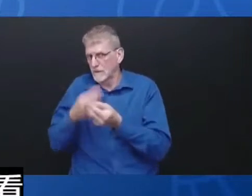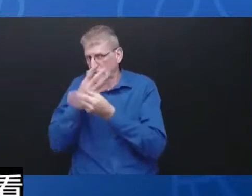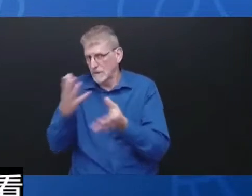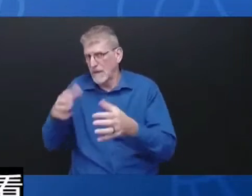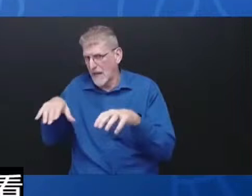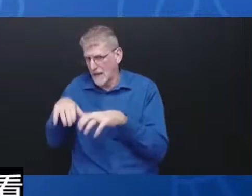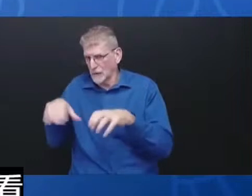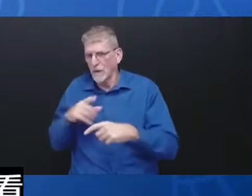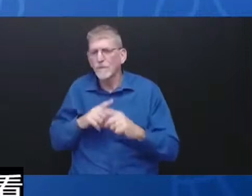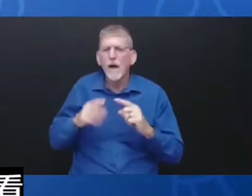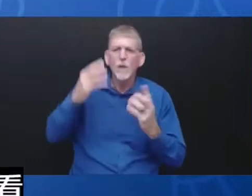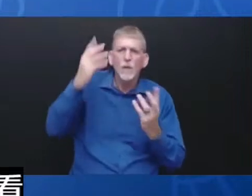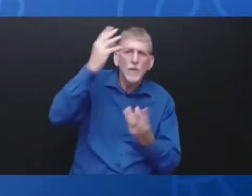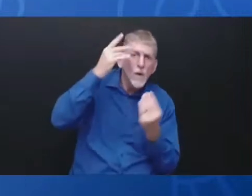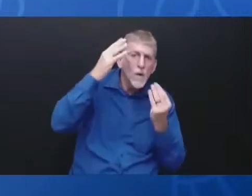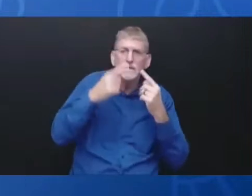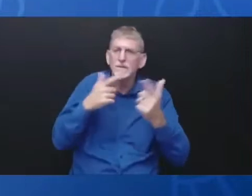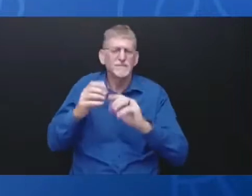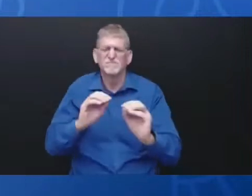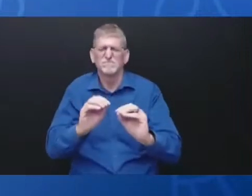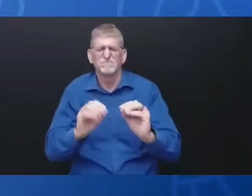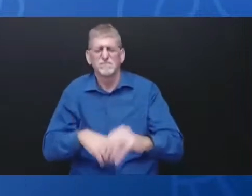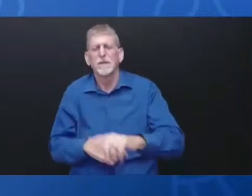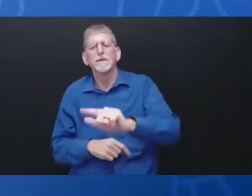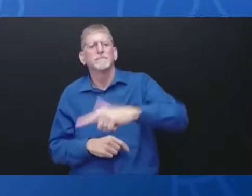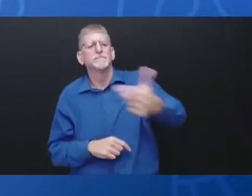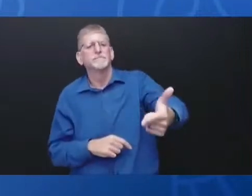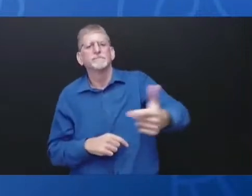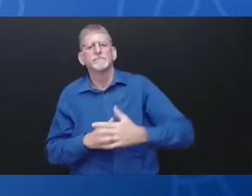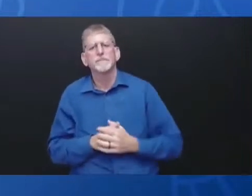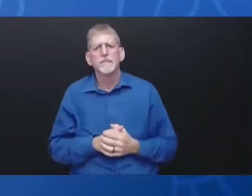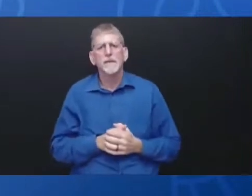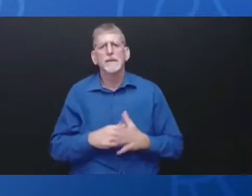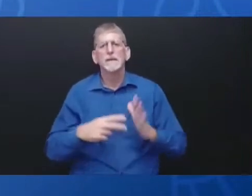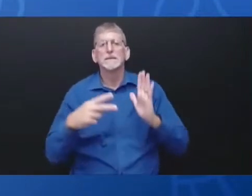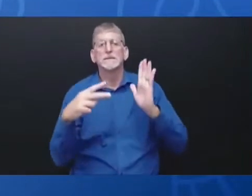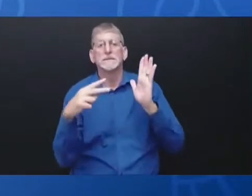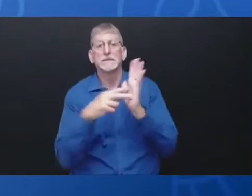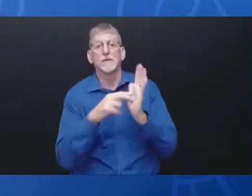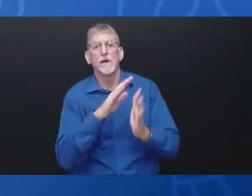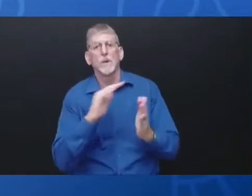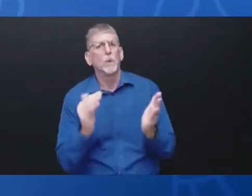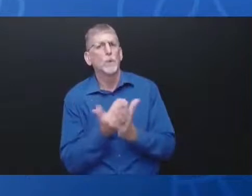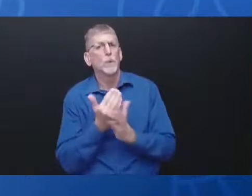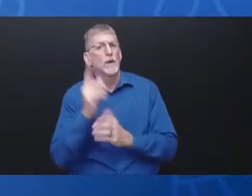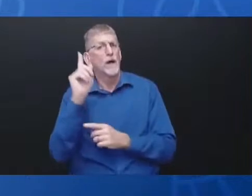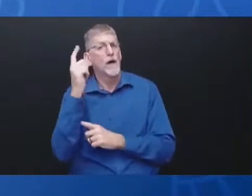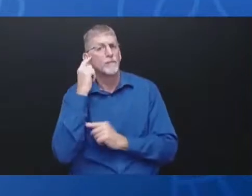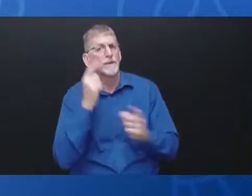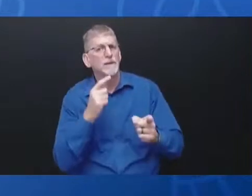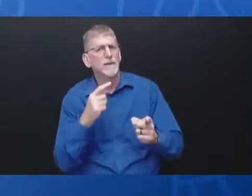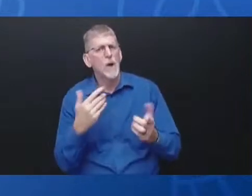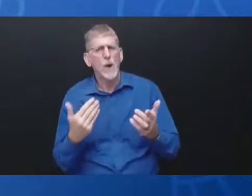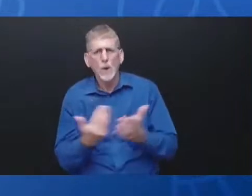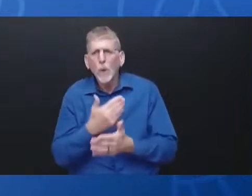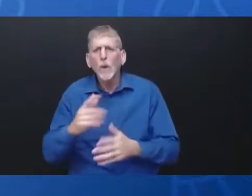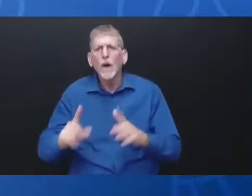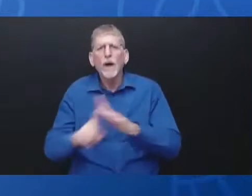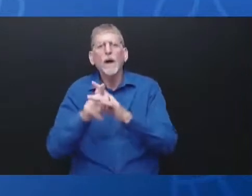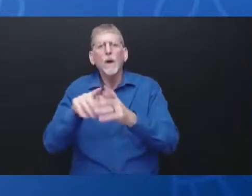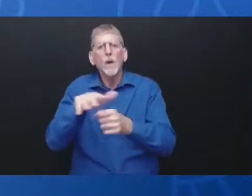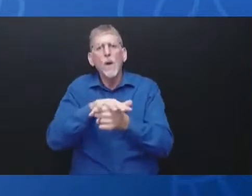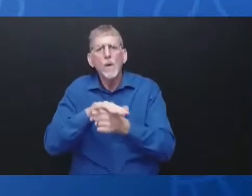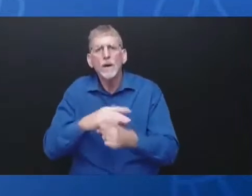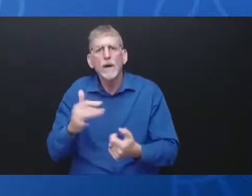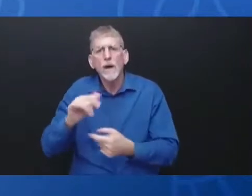new government, along with regional countries such as Turkey, Jordan, Qatar, and others, have been calling on the U.S. to